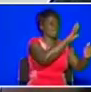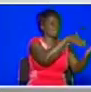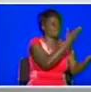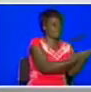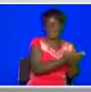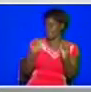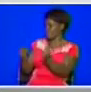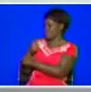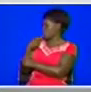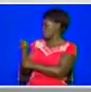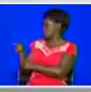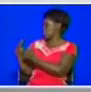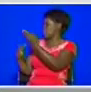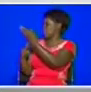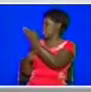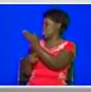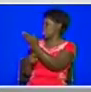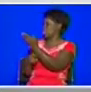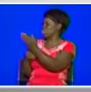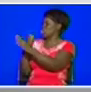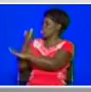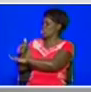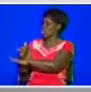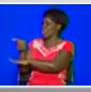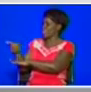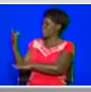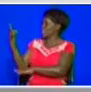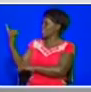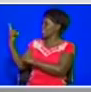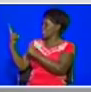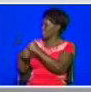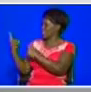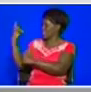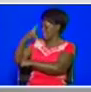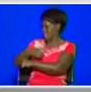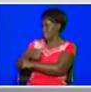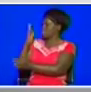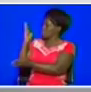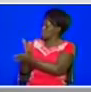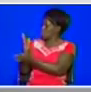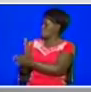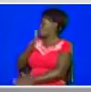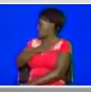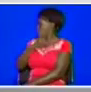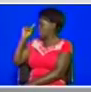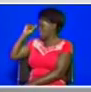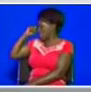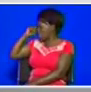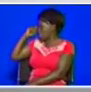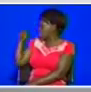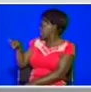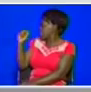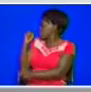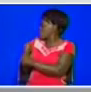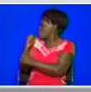you can't say you will cross that bridge when you get to it. That bridge is 36 days from today. It doesn't matter. Surely NASA has thought about what you're going